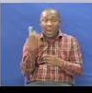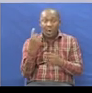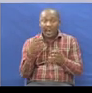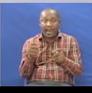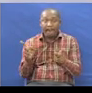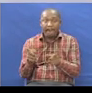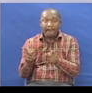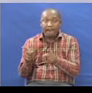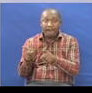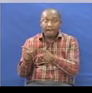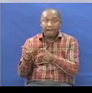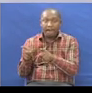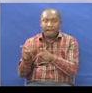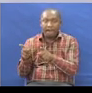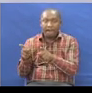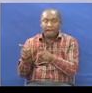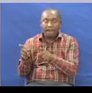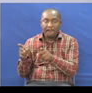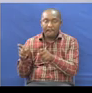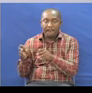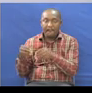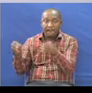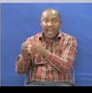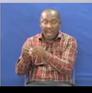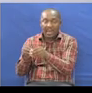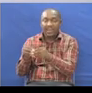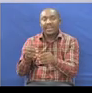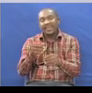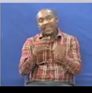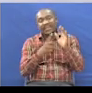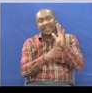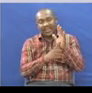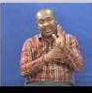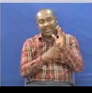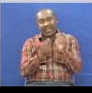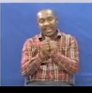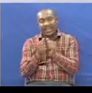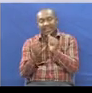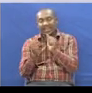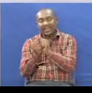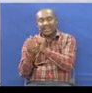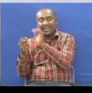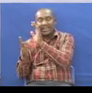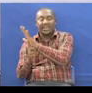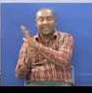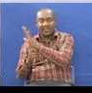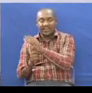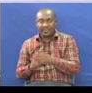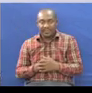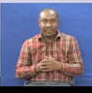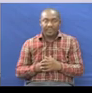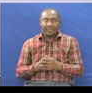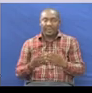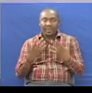is, I think it's 6 and 16. 6 and 16. And because the product should be